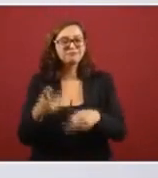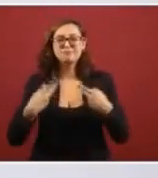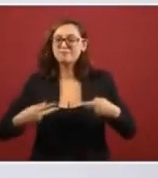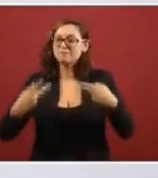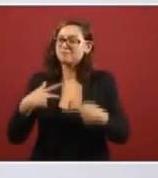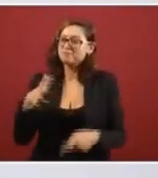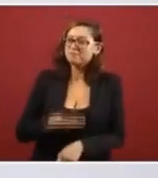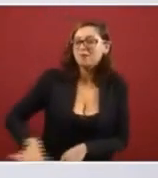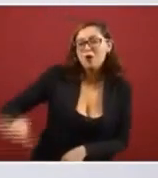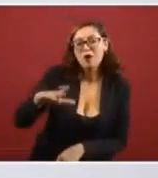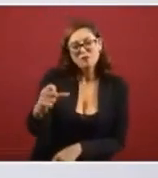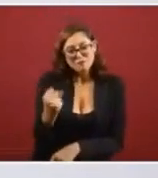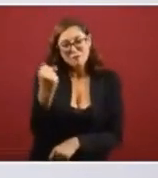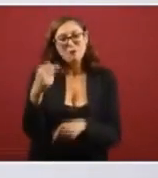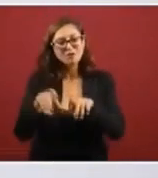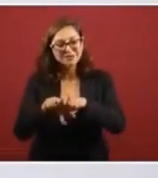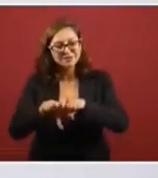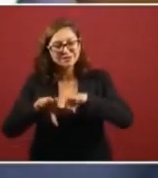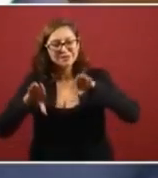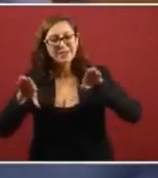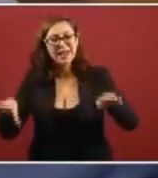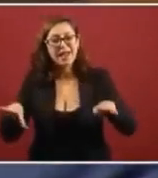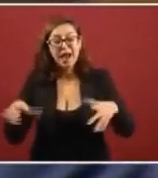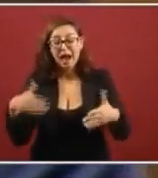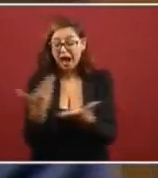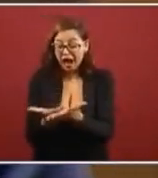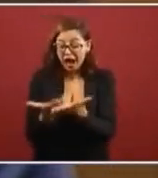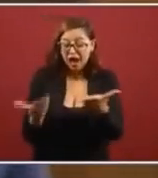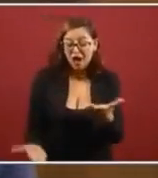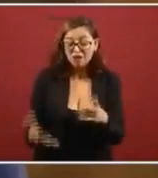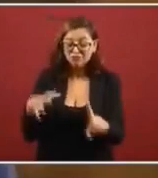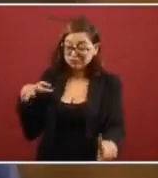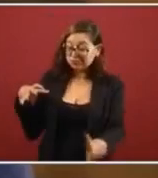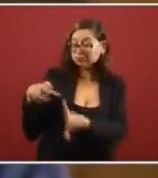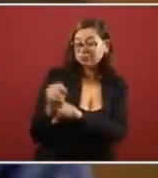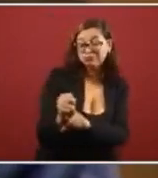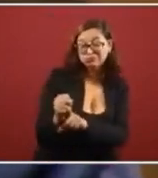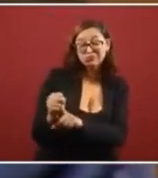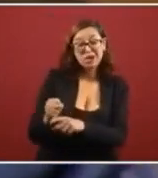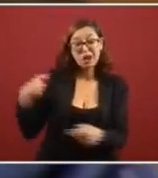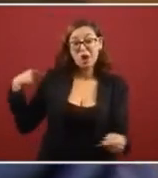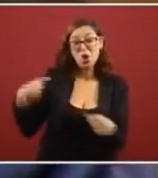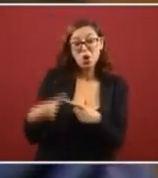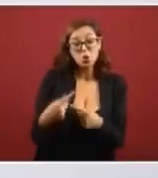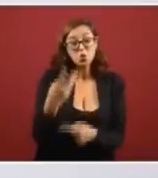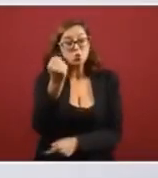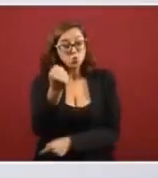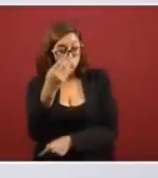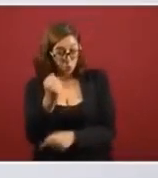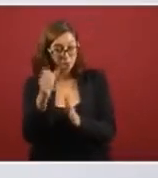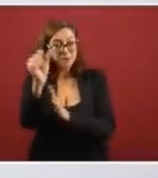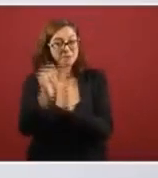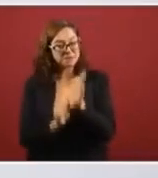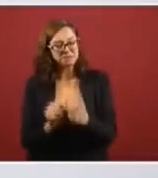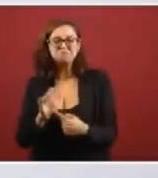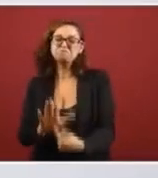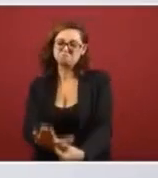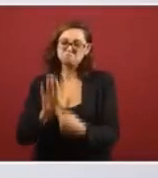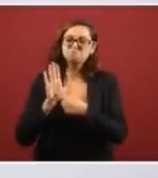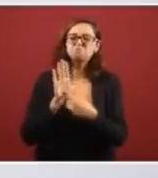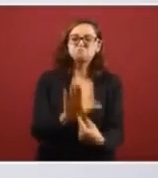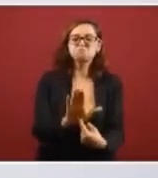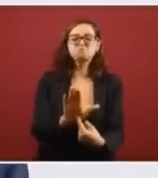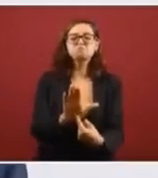and democracy and what was being in about nine months would be enough to show